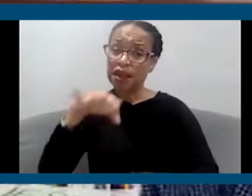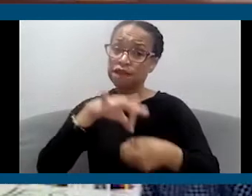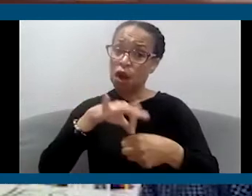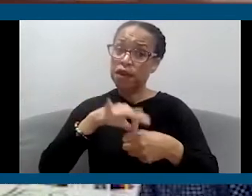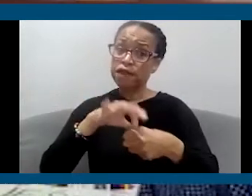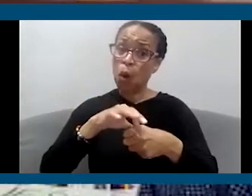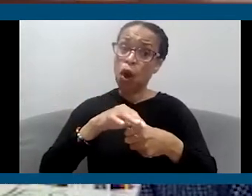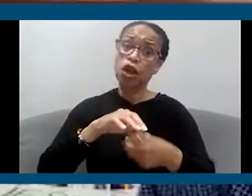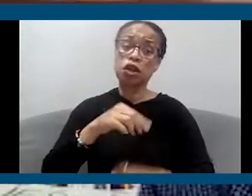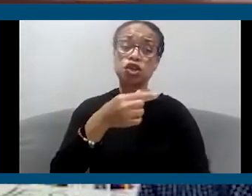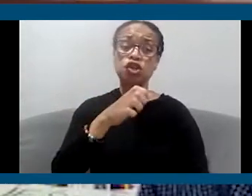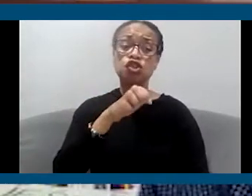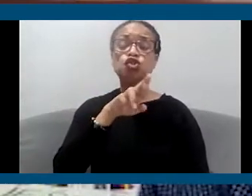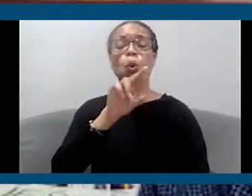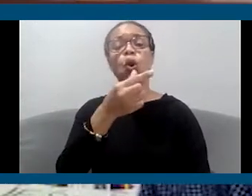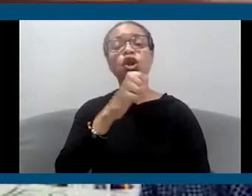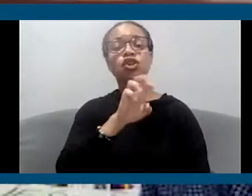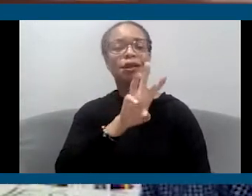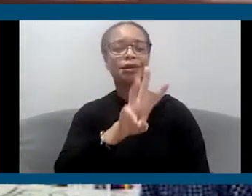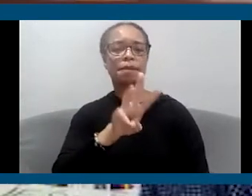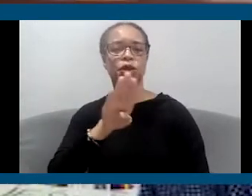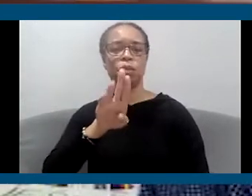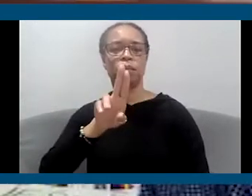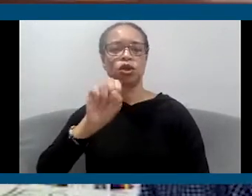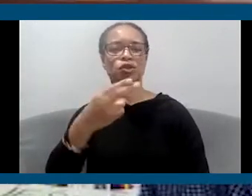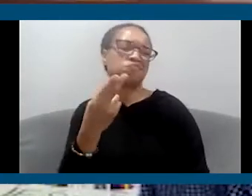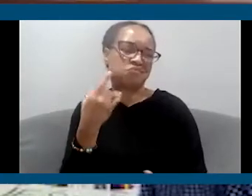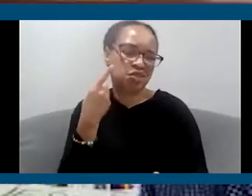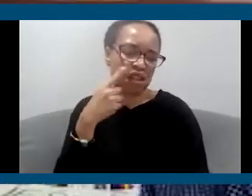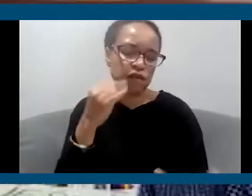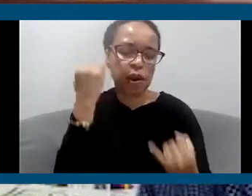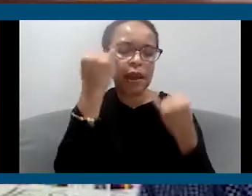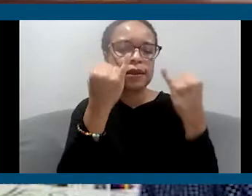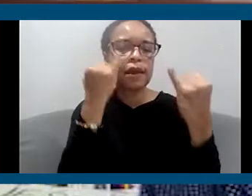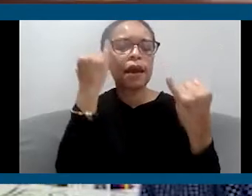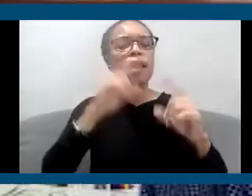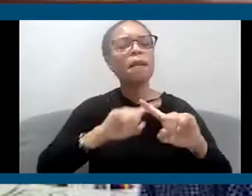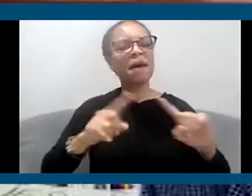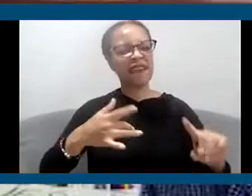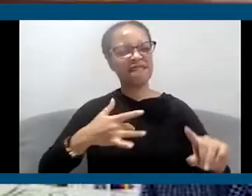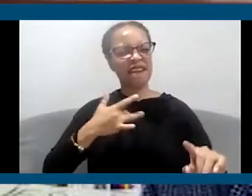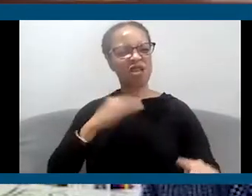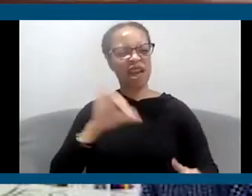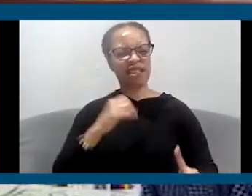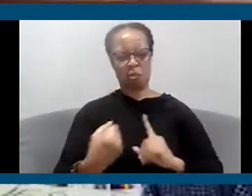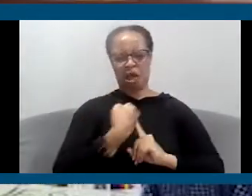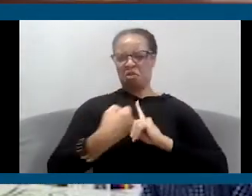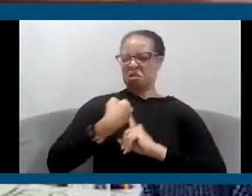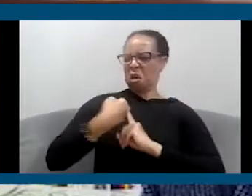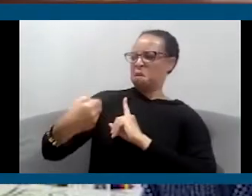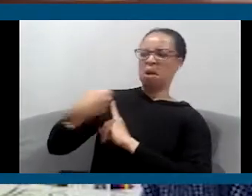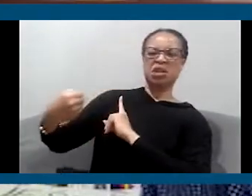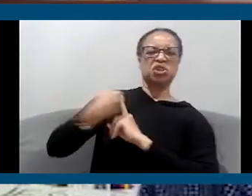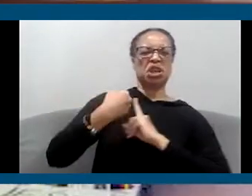Bush, to give you an idea. But also they felt becoming the punching bag of